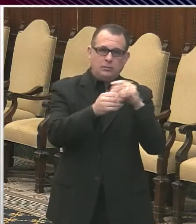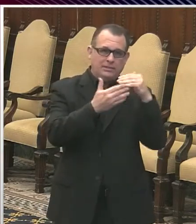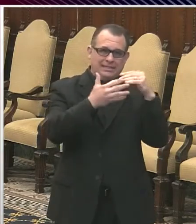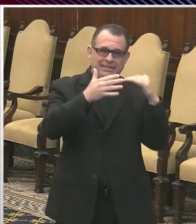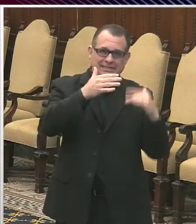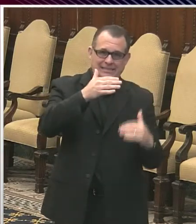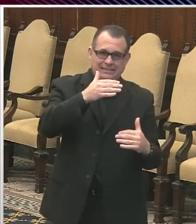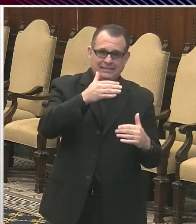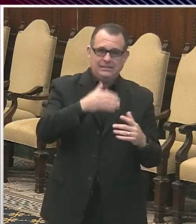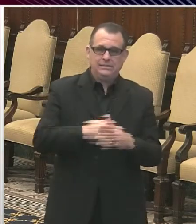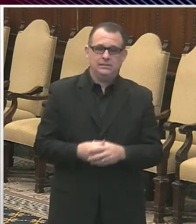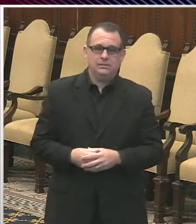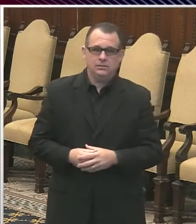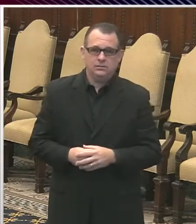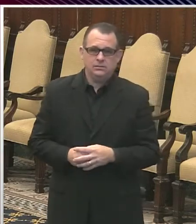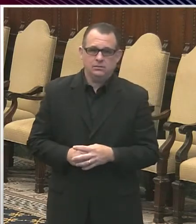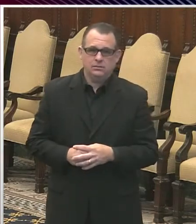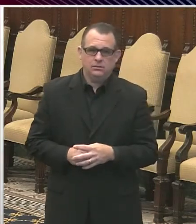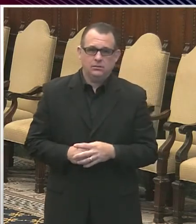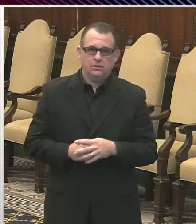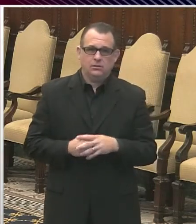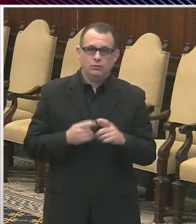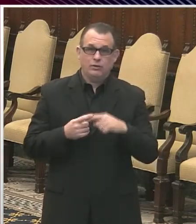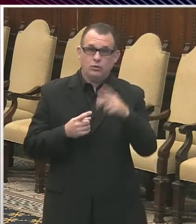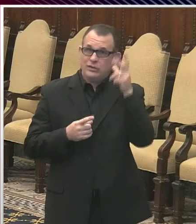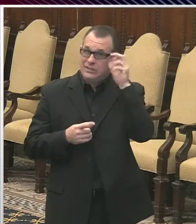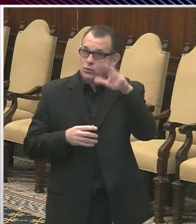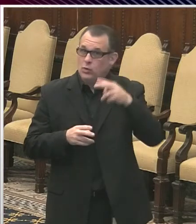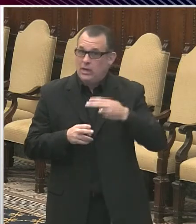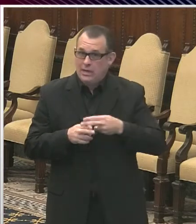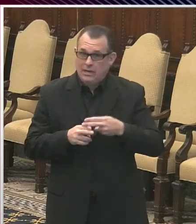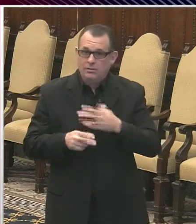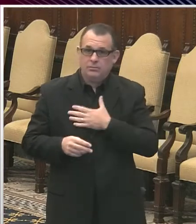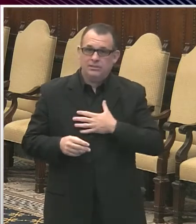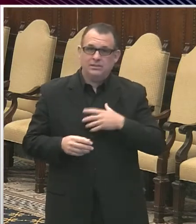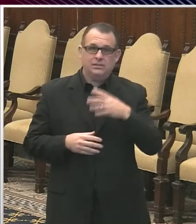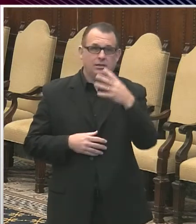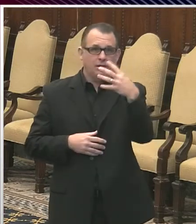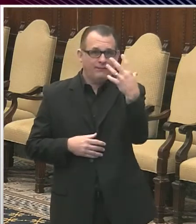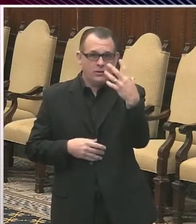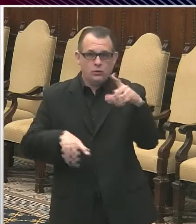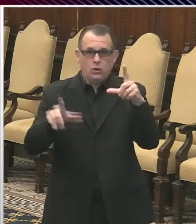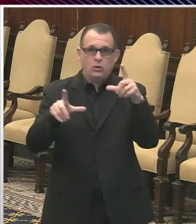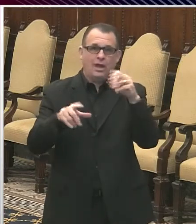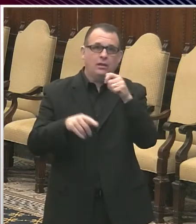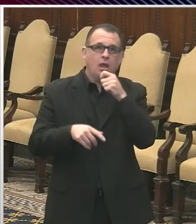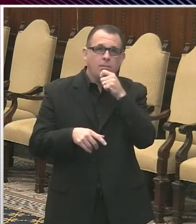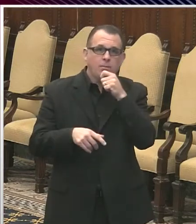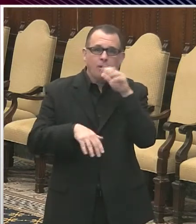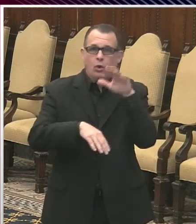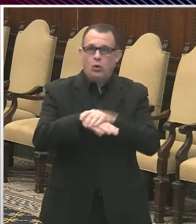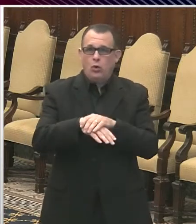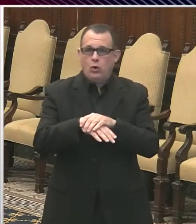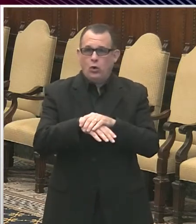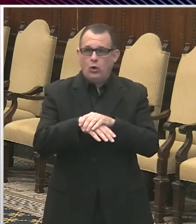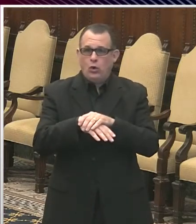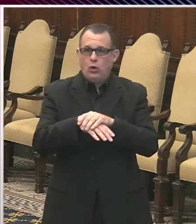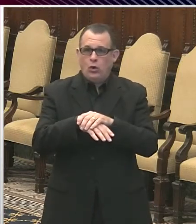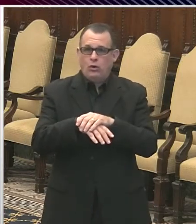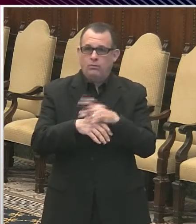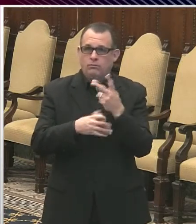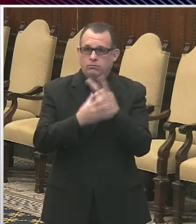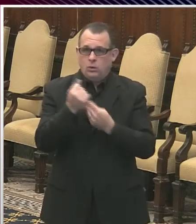list. And when we do call on you, we ask that you activate your video if possible so that we can see you while you're asking your